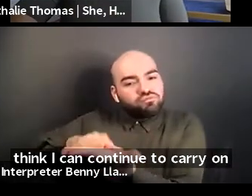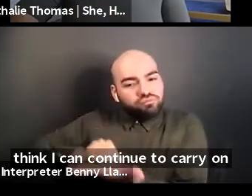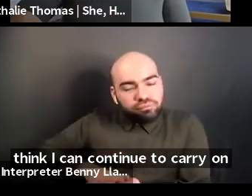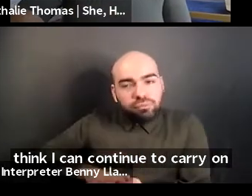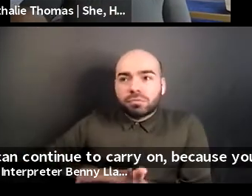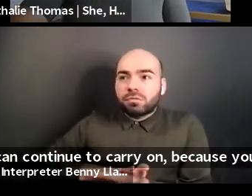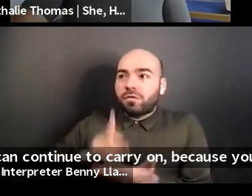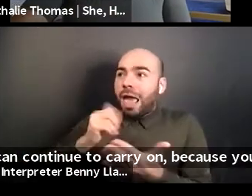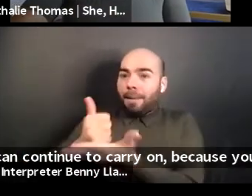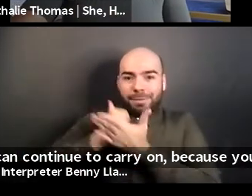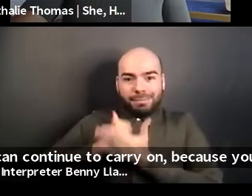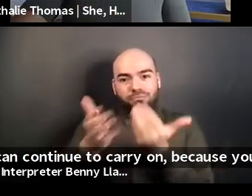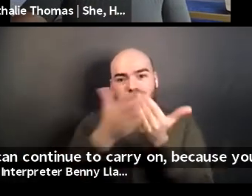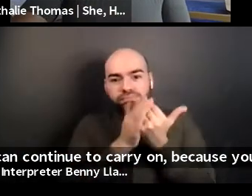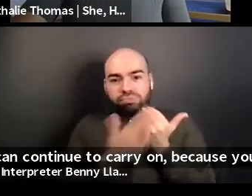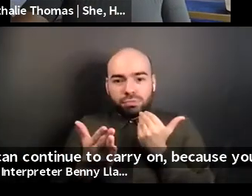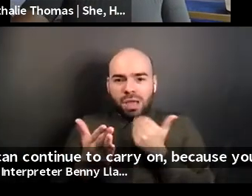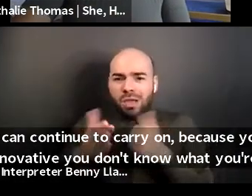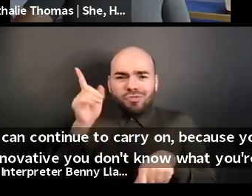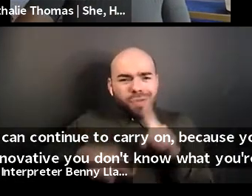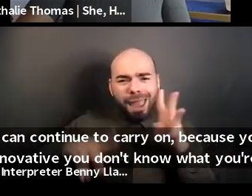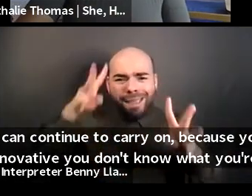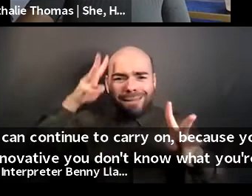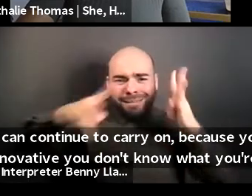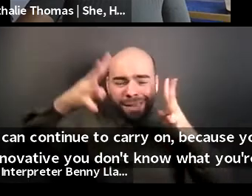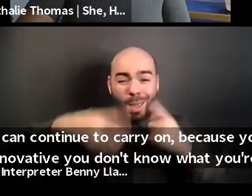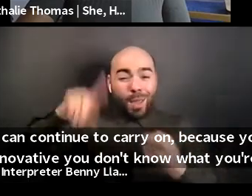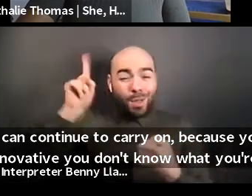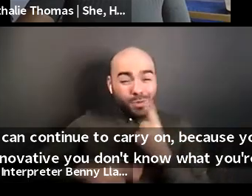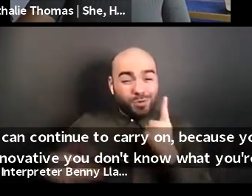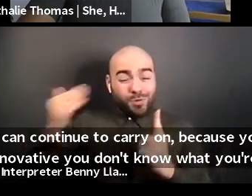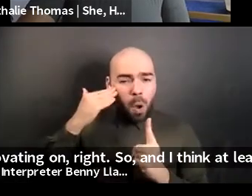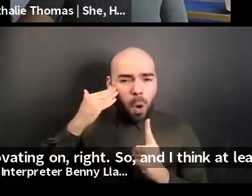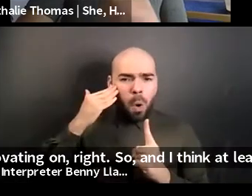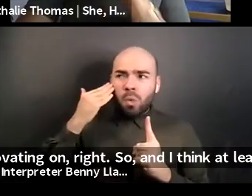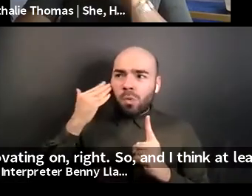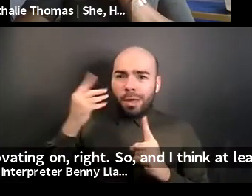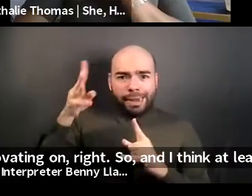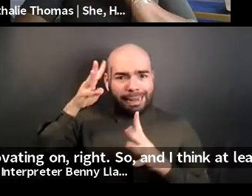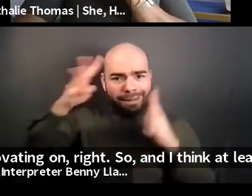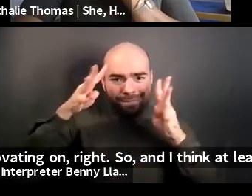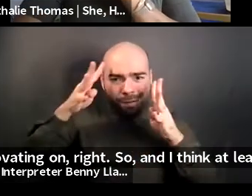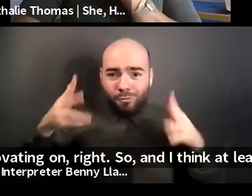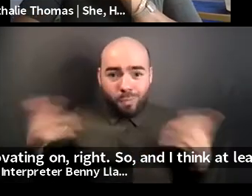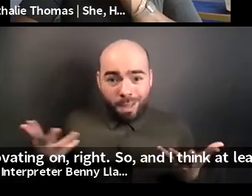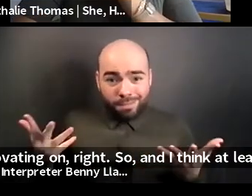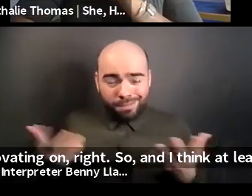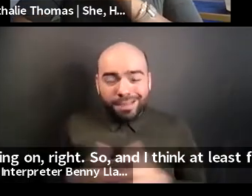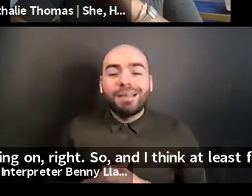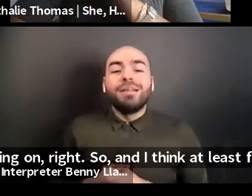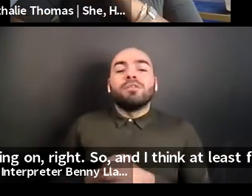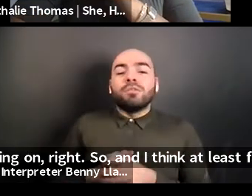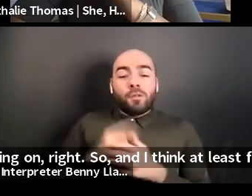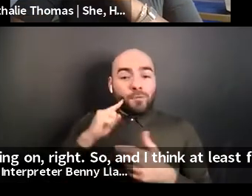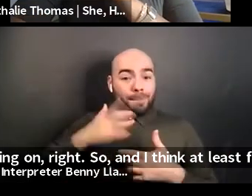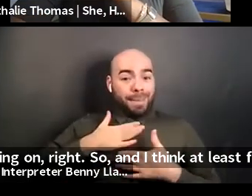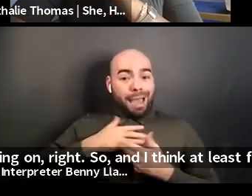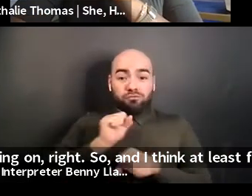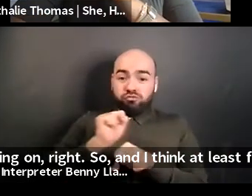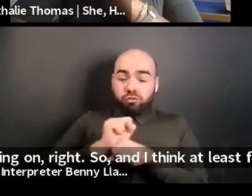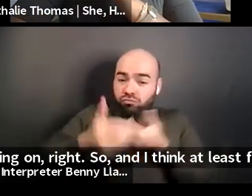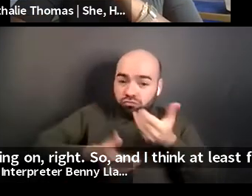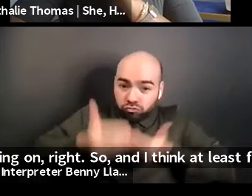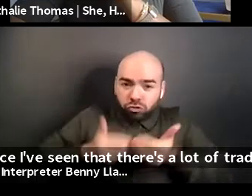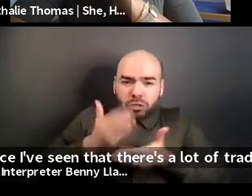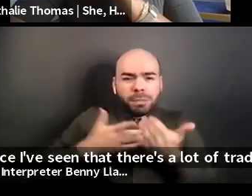can't innovate if you don't know what you're innovating on, right? So, and I think at least in some of my practice, I've seen that there's a lot of tradition that's oral,